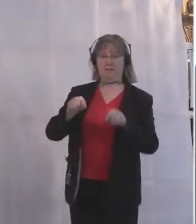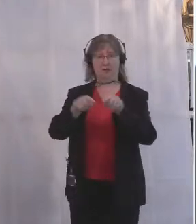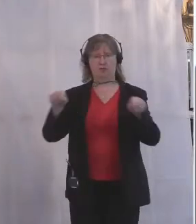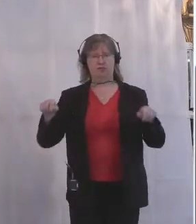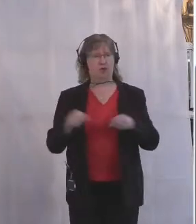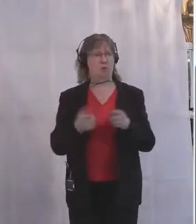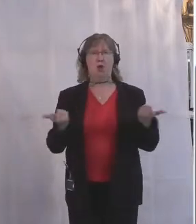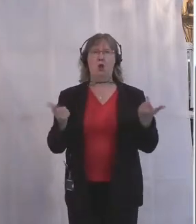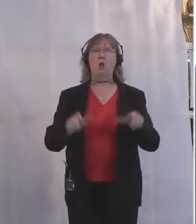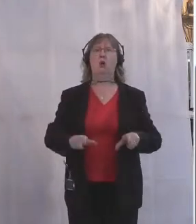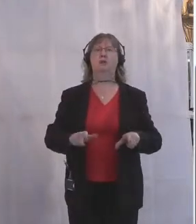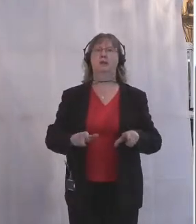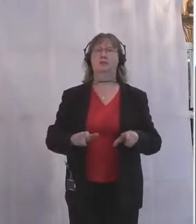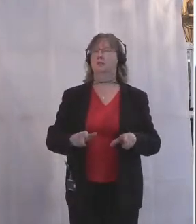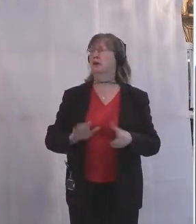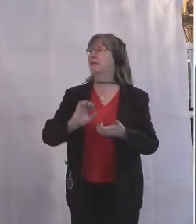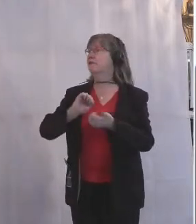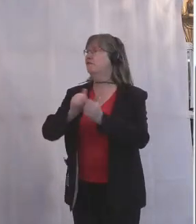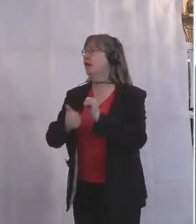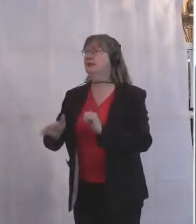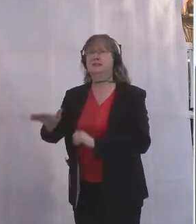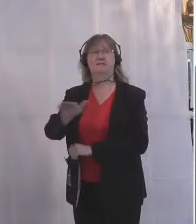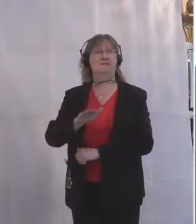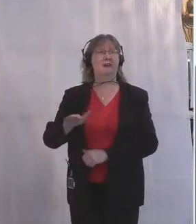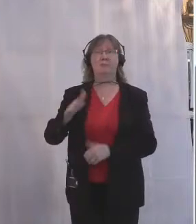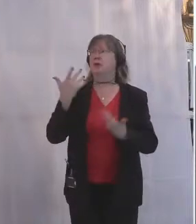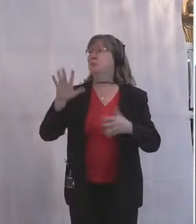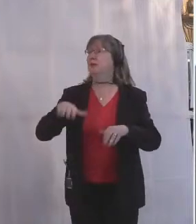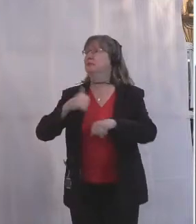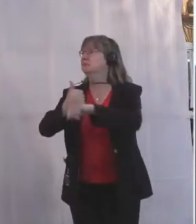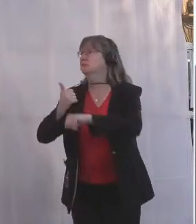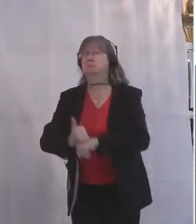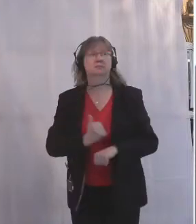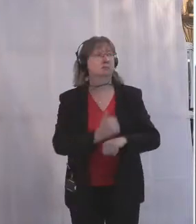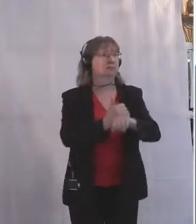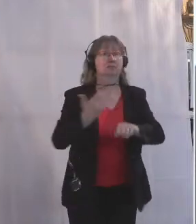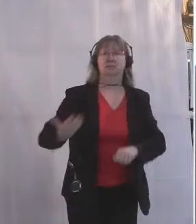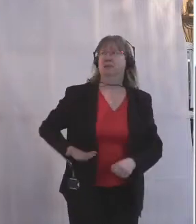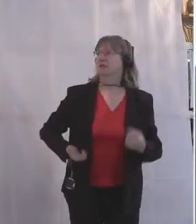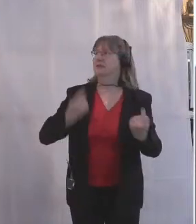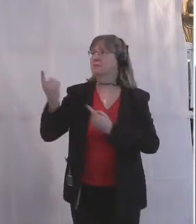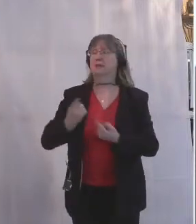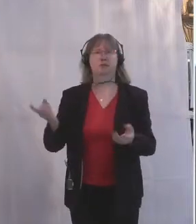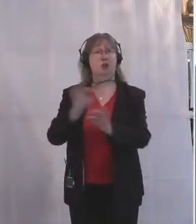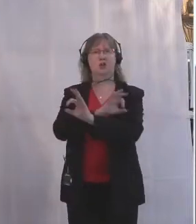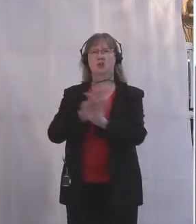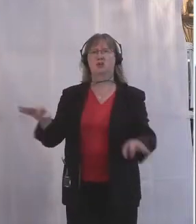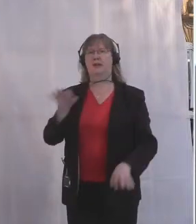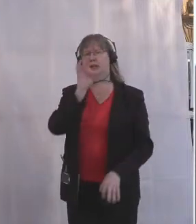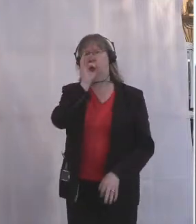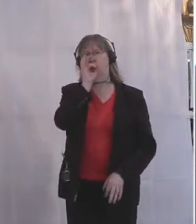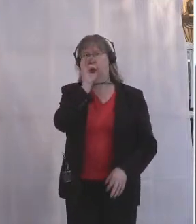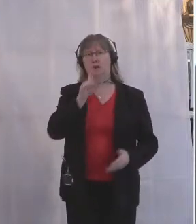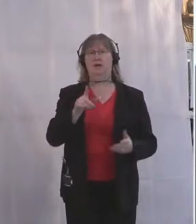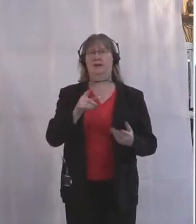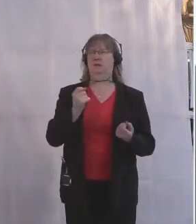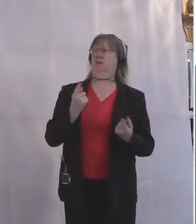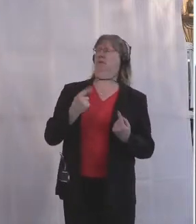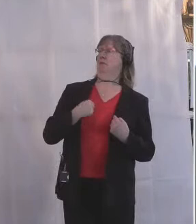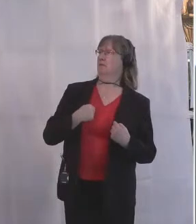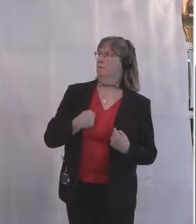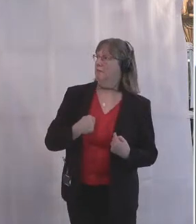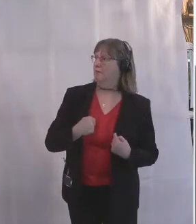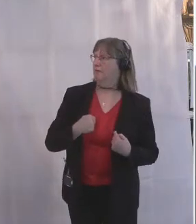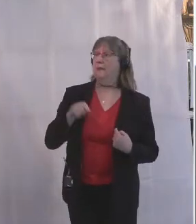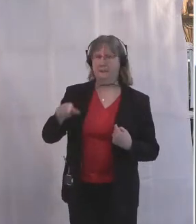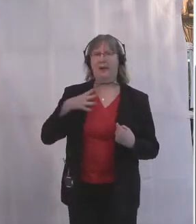and I realized that I didn't have any friends or family who have started a business or had a business, and I realized really quickly that I needed to